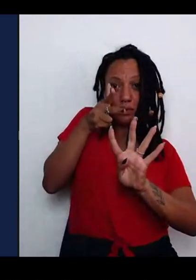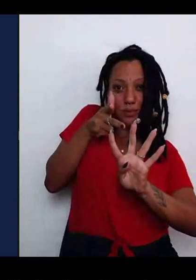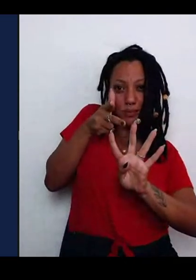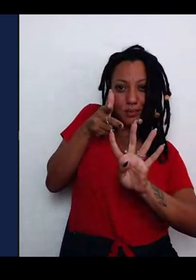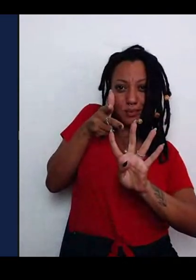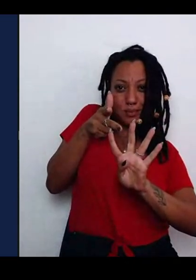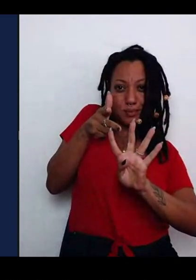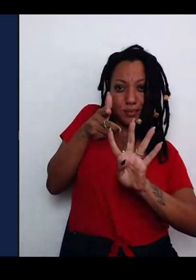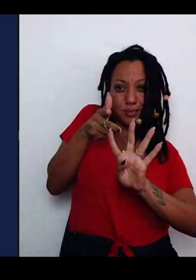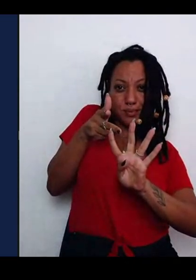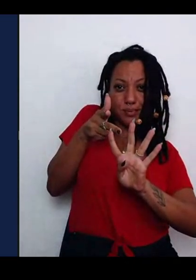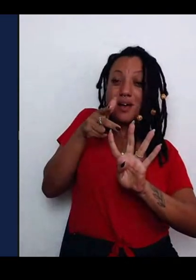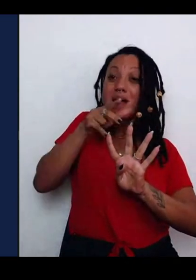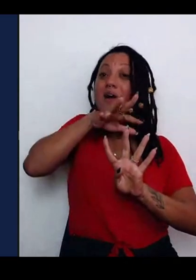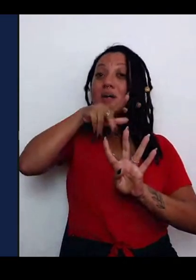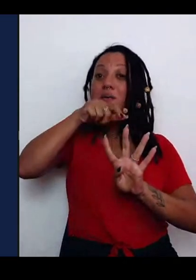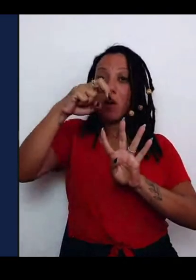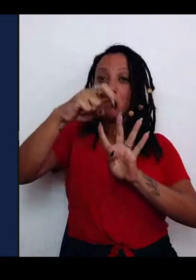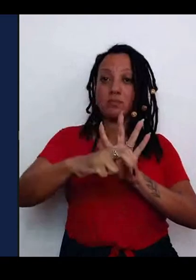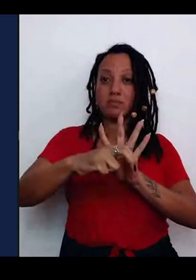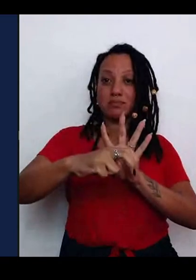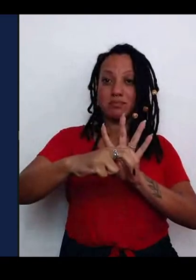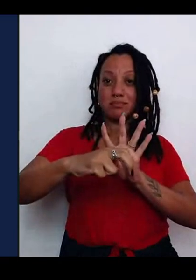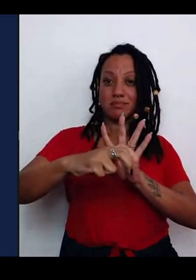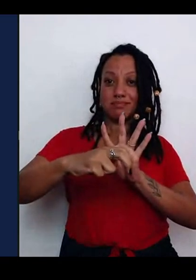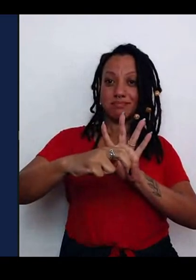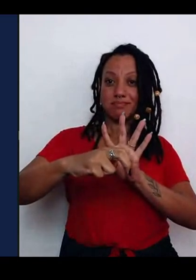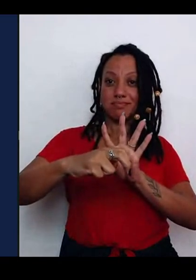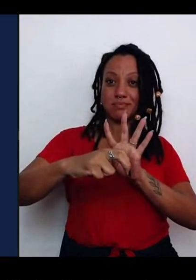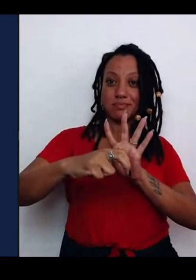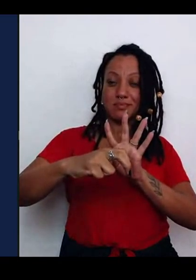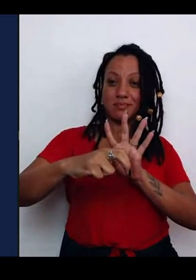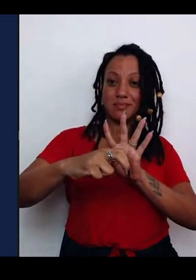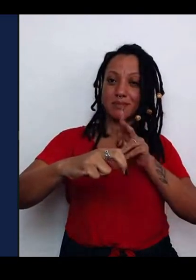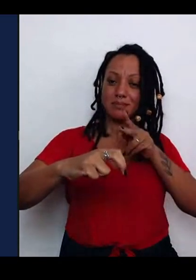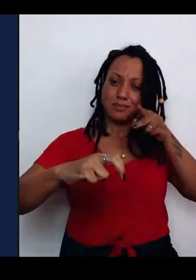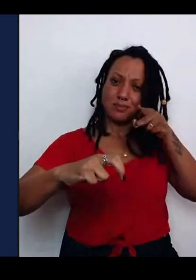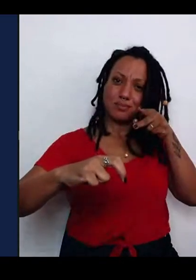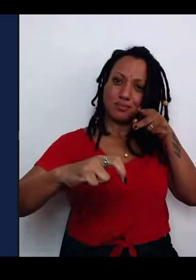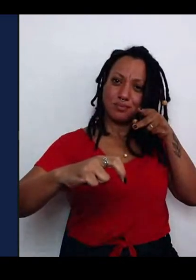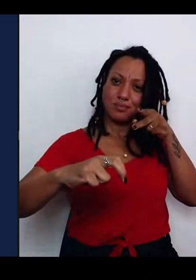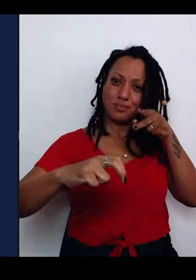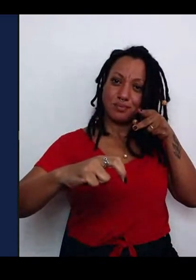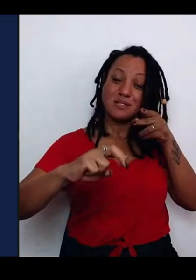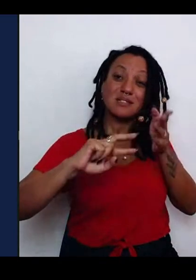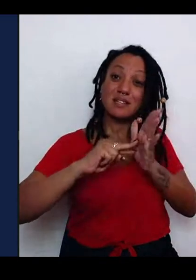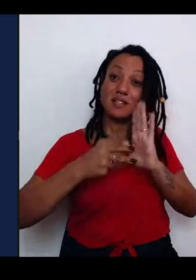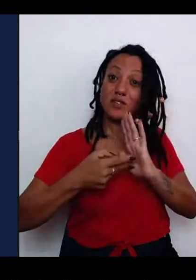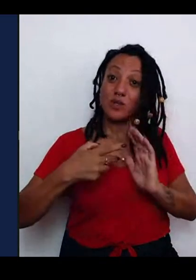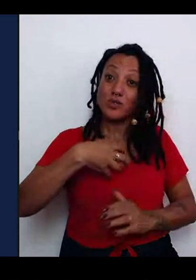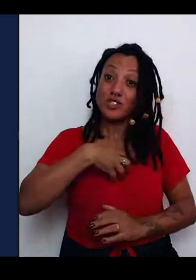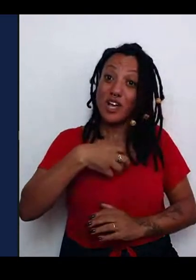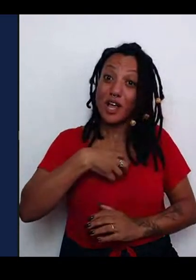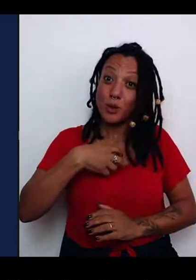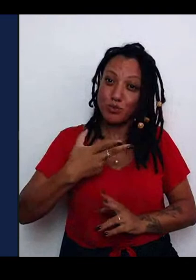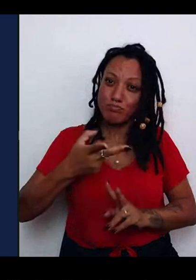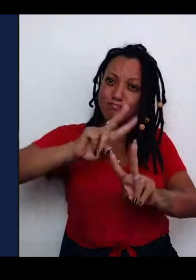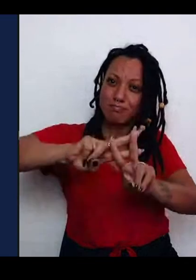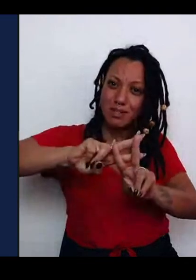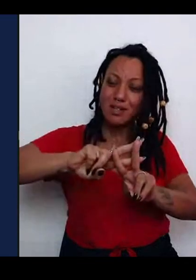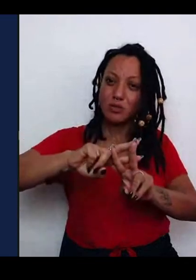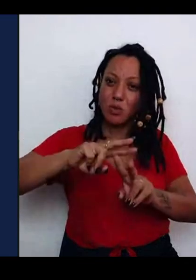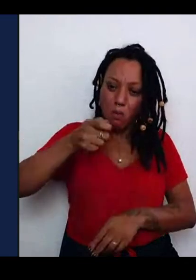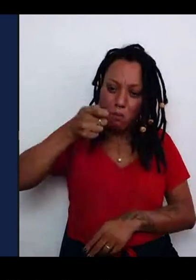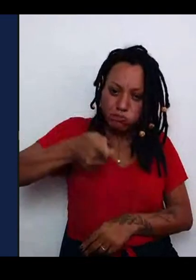zoo is the site where exhibitionary Penitentiary authoritarian regimes can exist and by focusing her